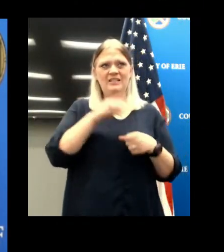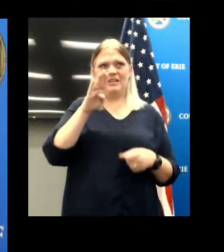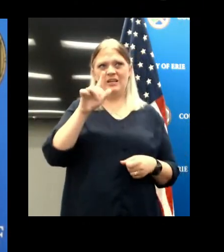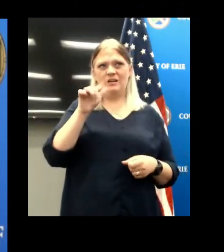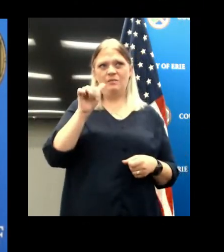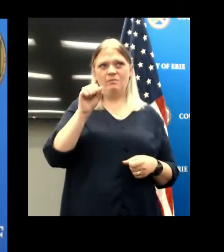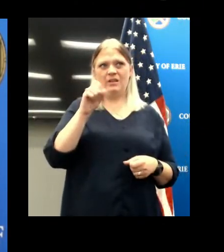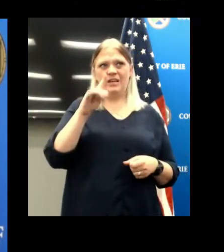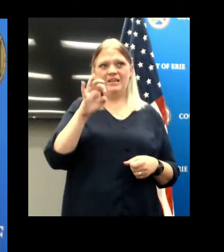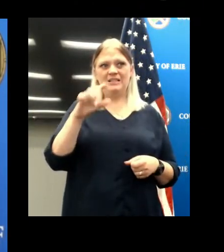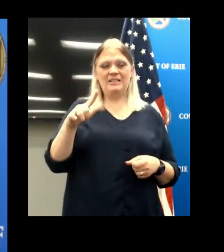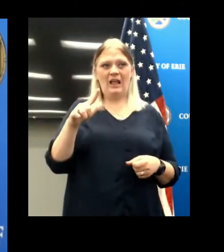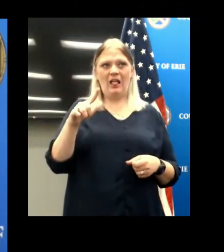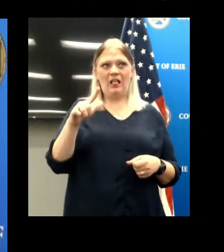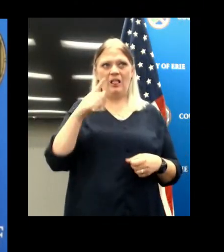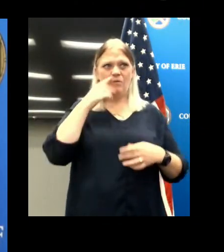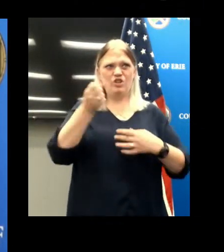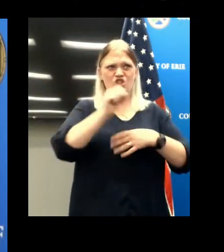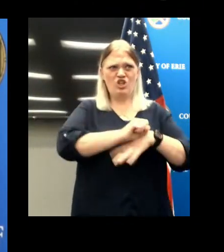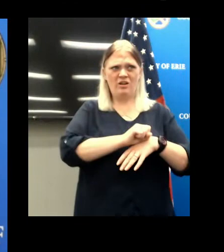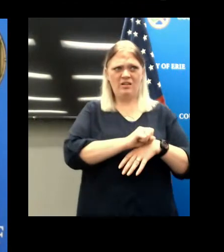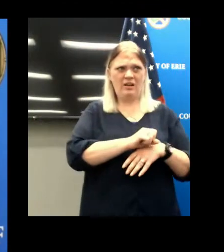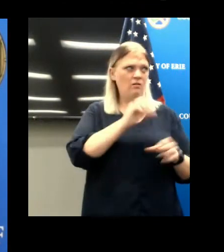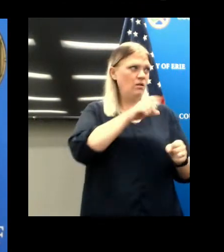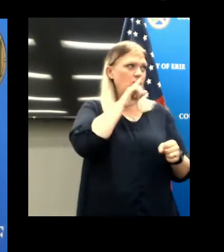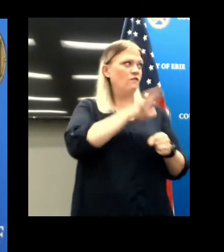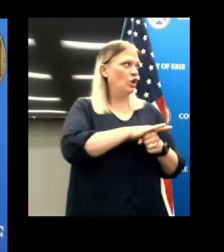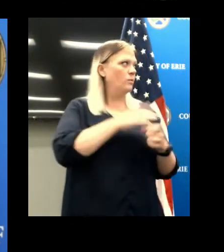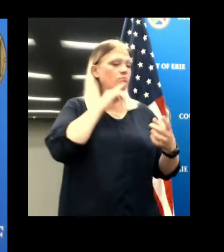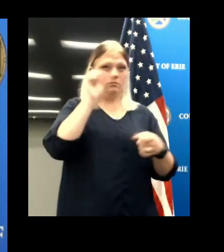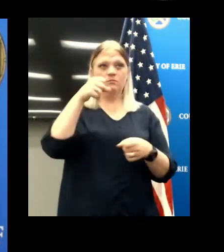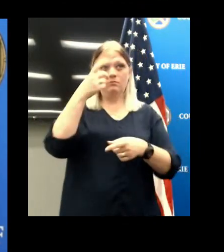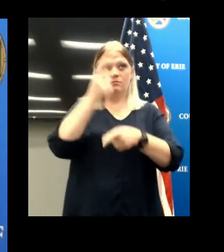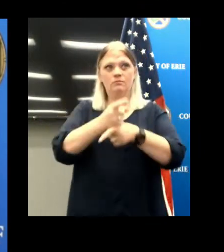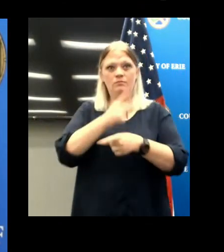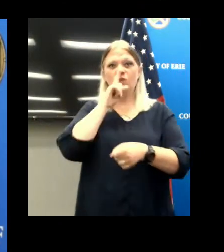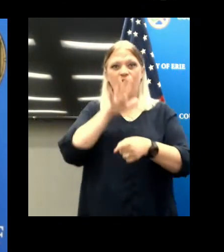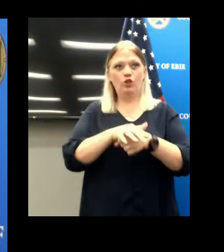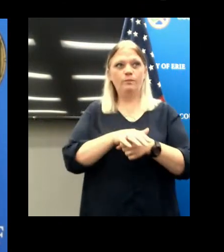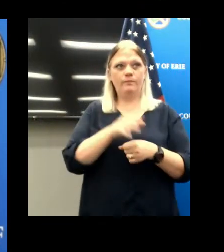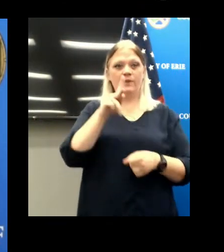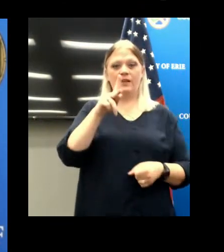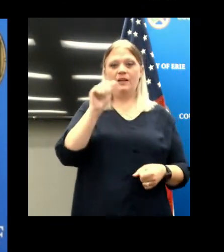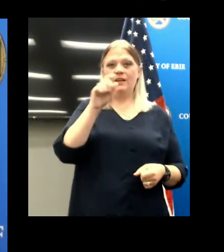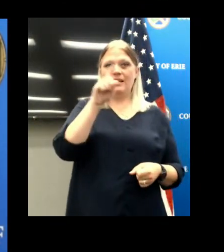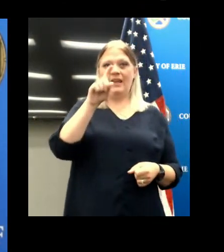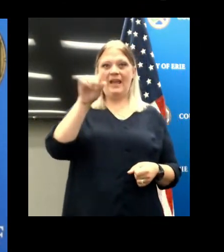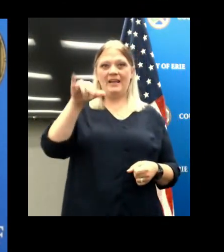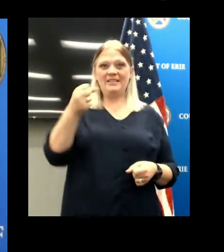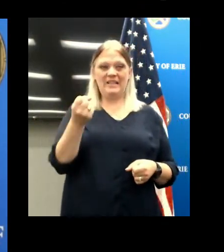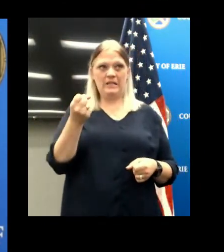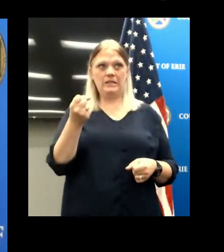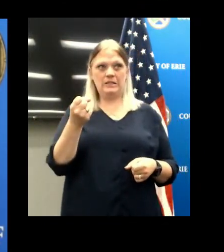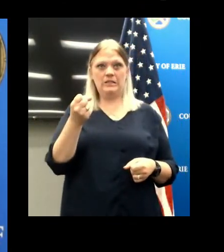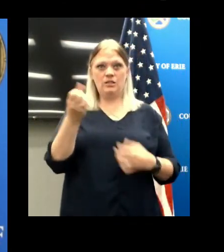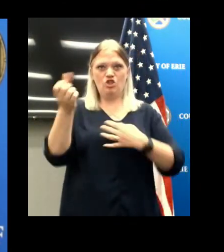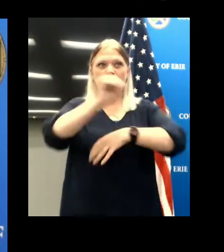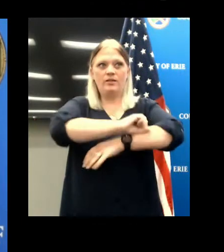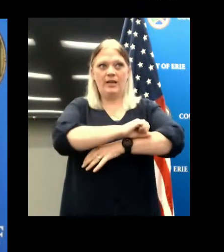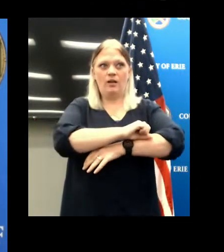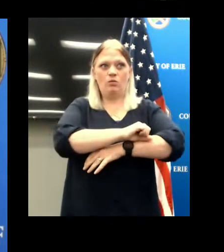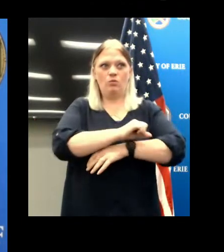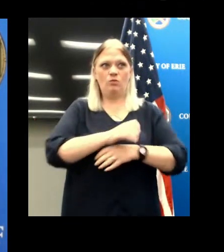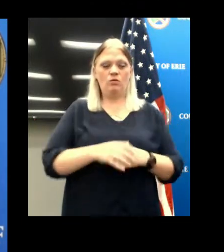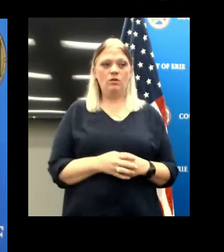was shut down by the health department. Are you able to confirm? That is correct. I can confirm that. I believe they've offered a corrective action plan, which is